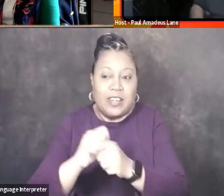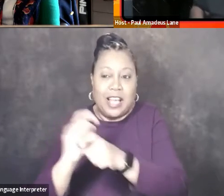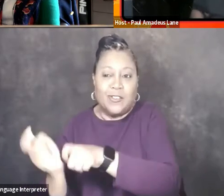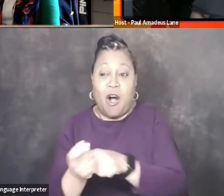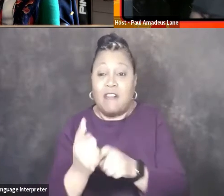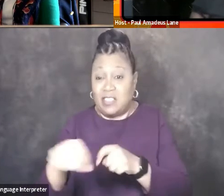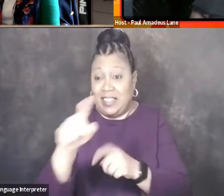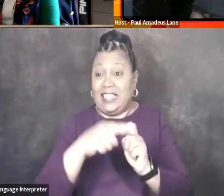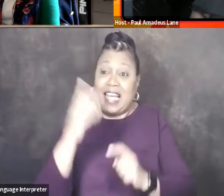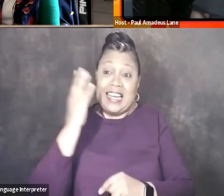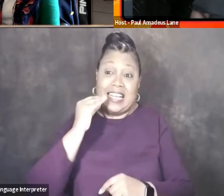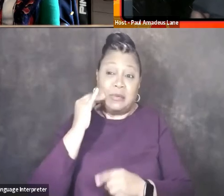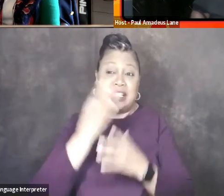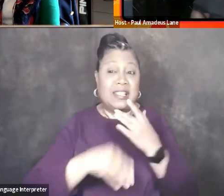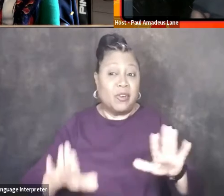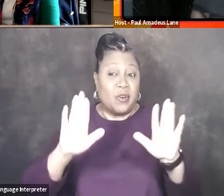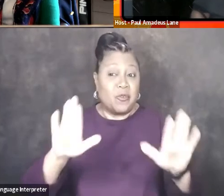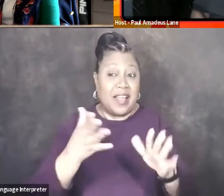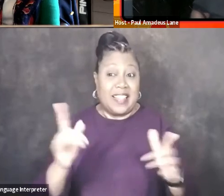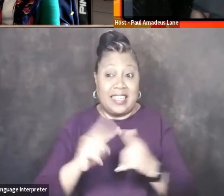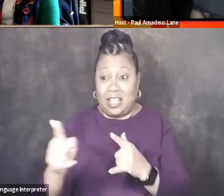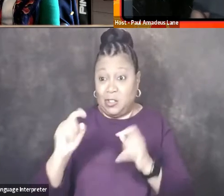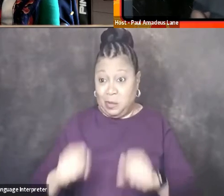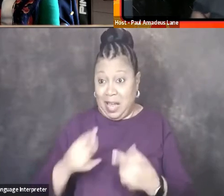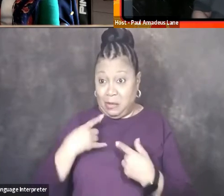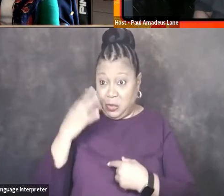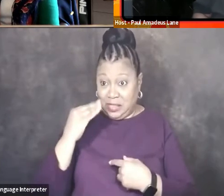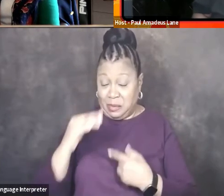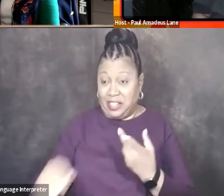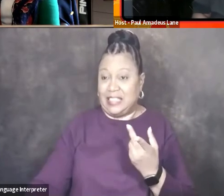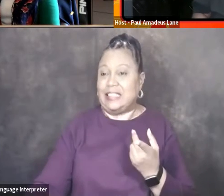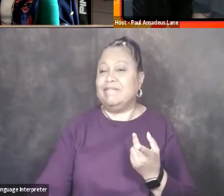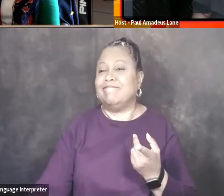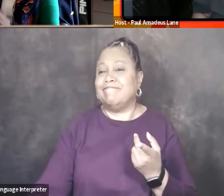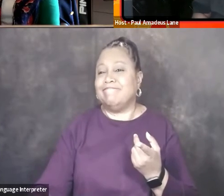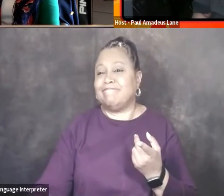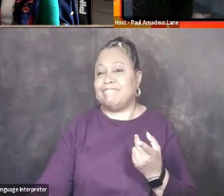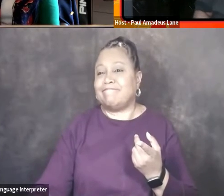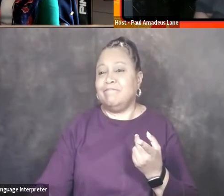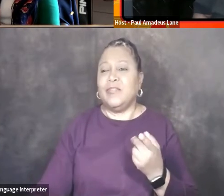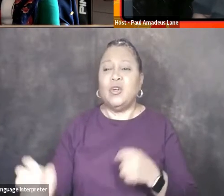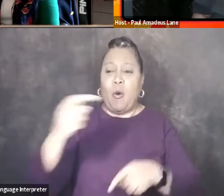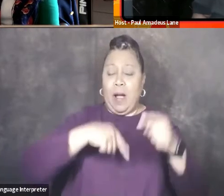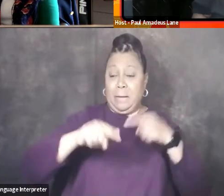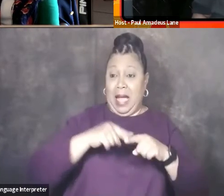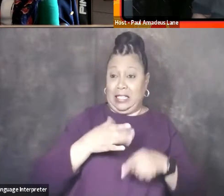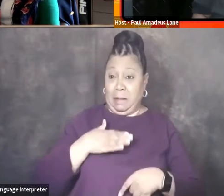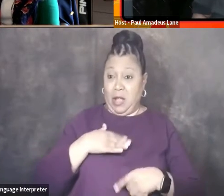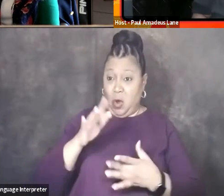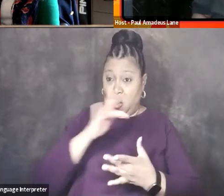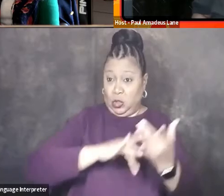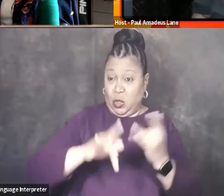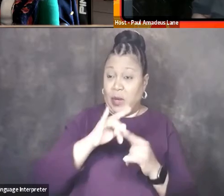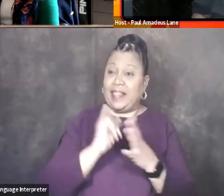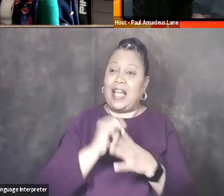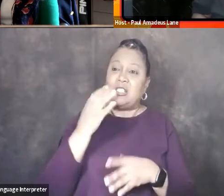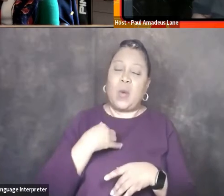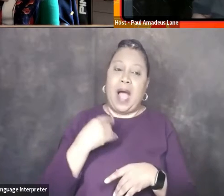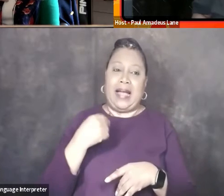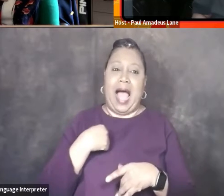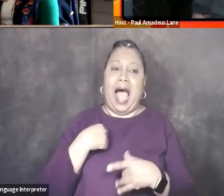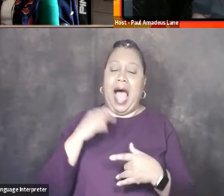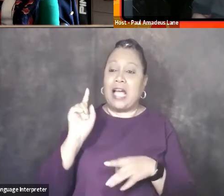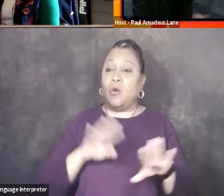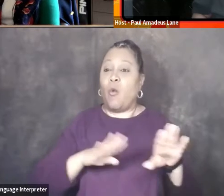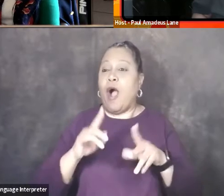so they can experience some of the great things that you've been able to experience? Well, going back to my own journey, that's why I walk